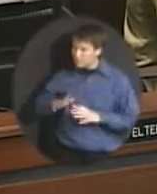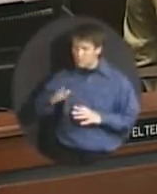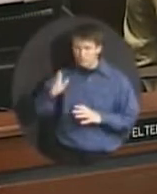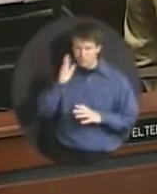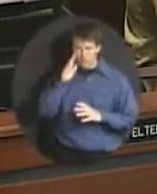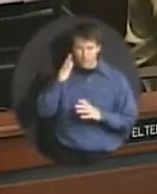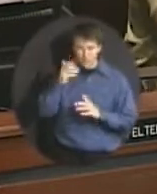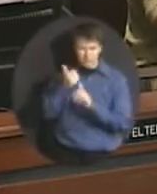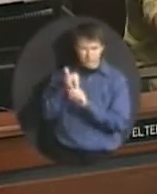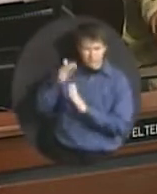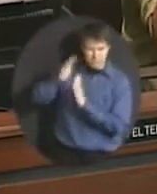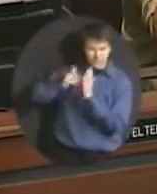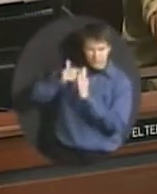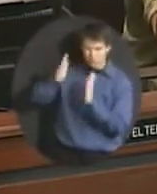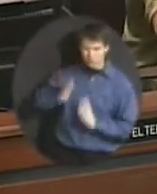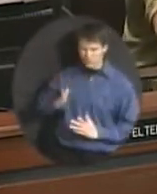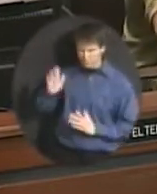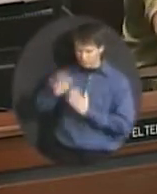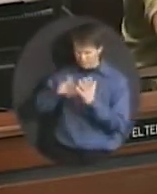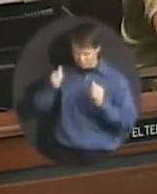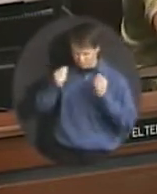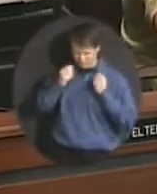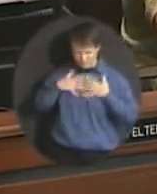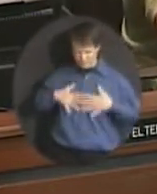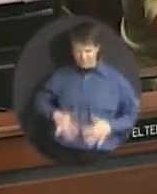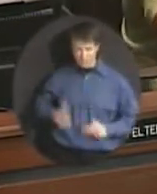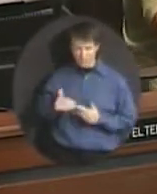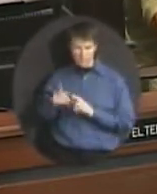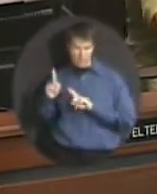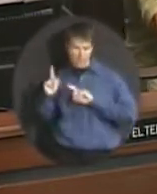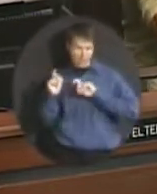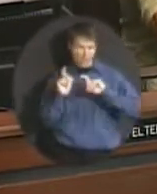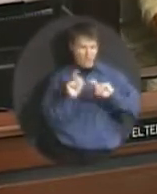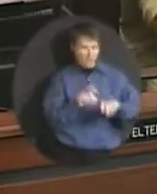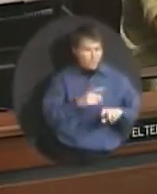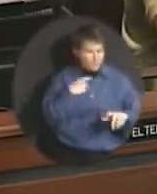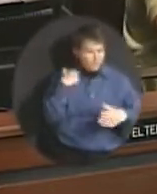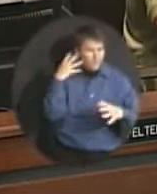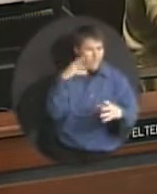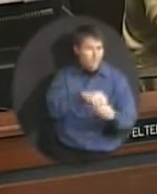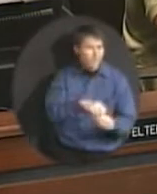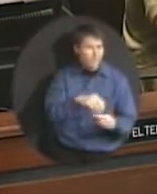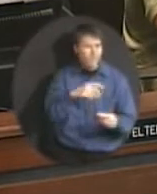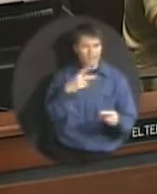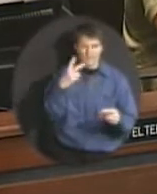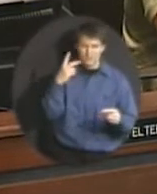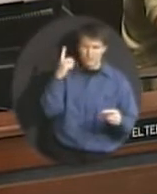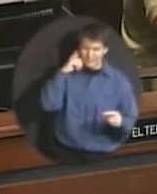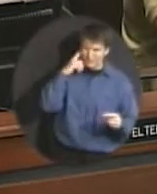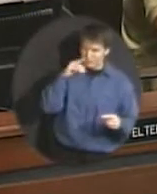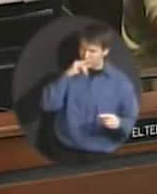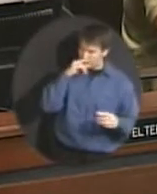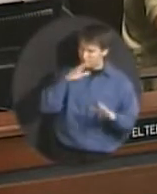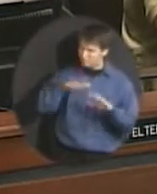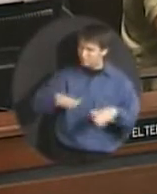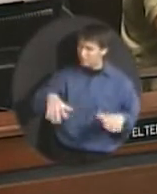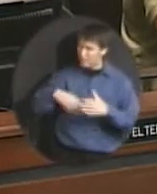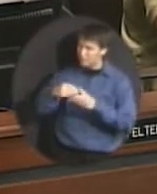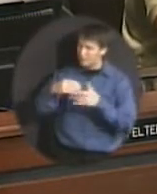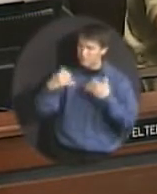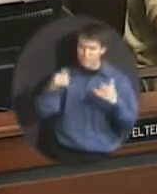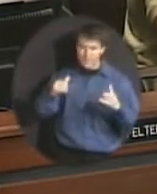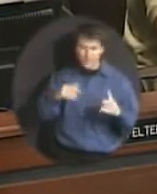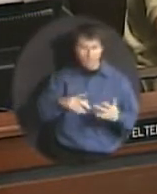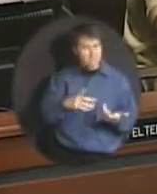on their hair, and they ran right there to participate, and you hear the kids out on the playground playing, and I'm a firm believer that it's a quality program